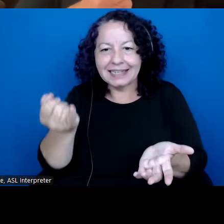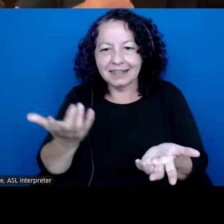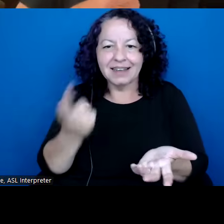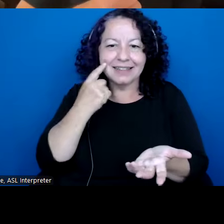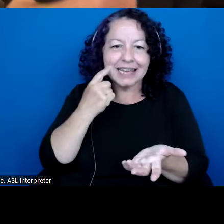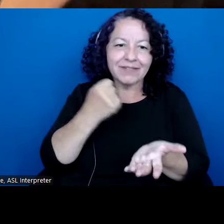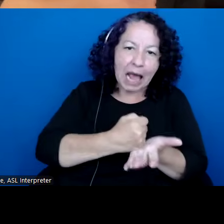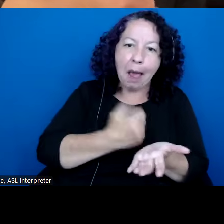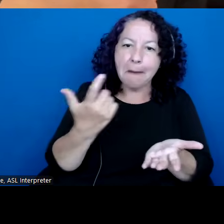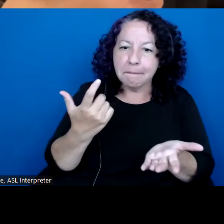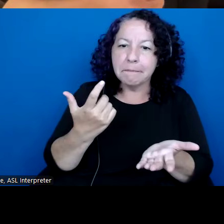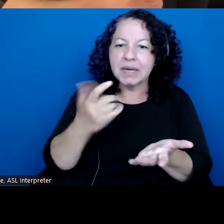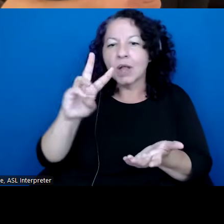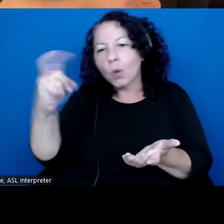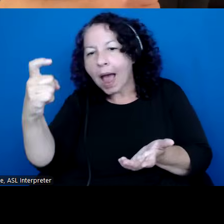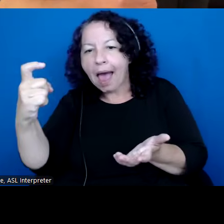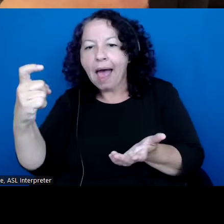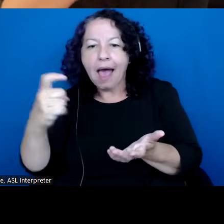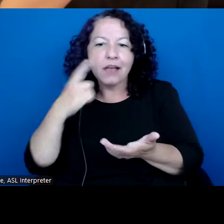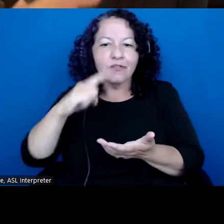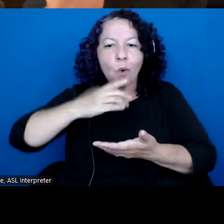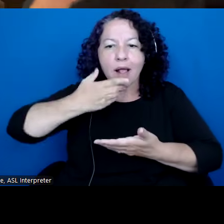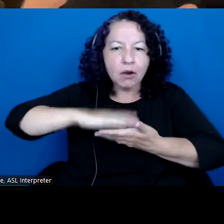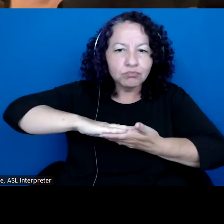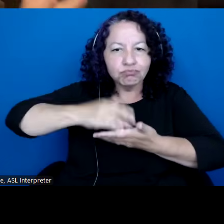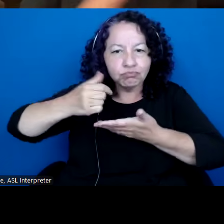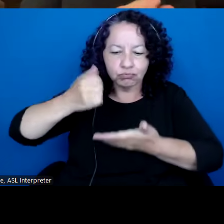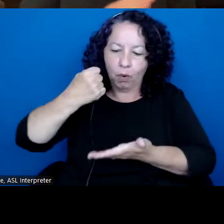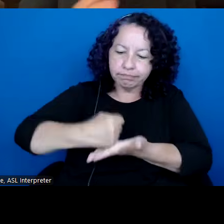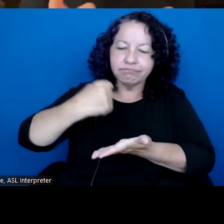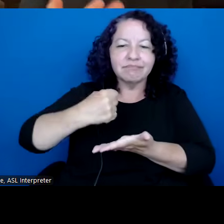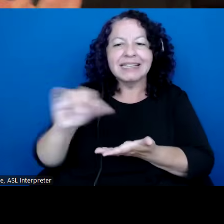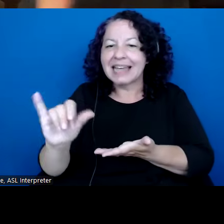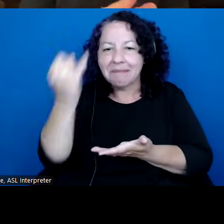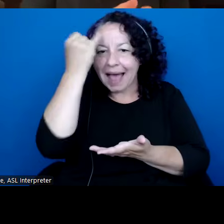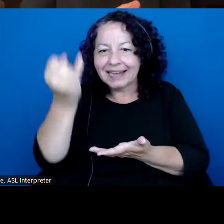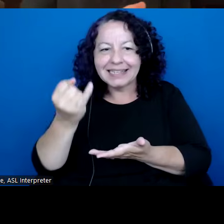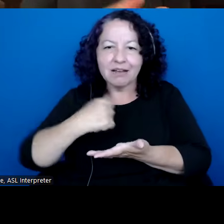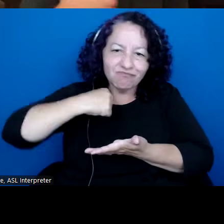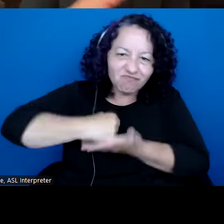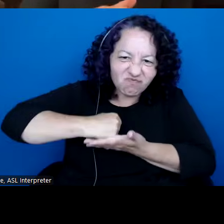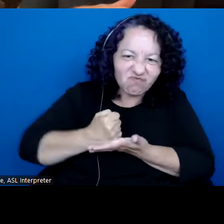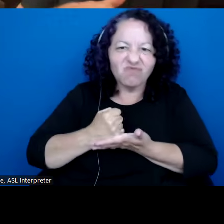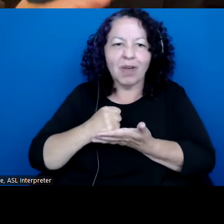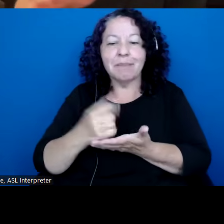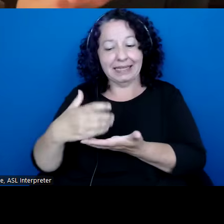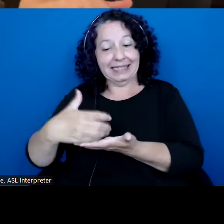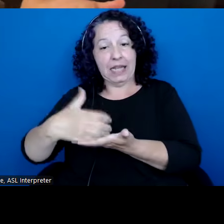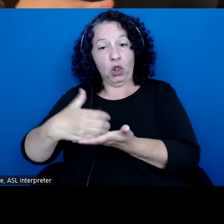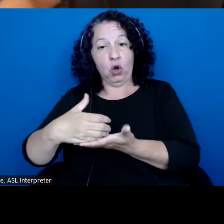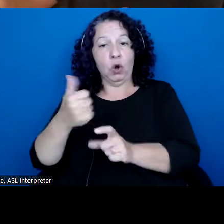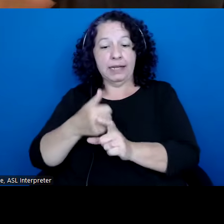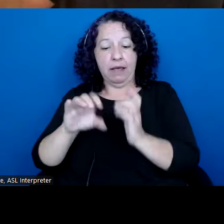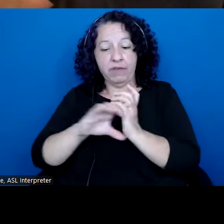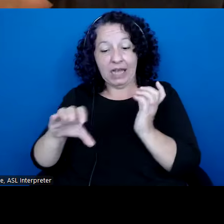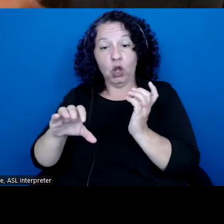stamp seal and put it in wax on the back of a letter, for example, this is something similar. This is but a cylinder seal that they would have taken and